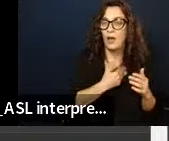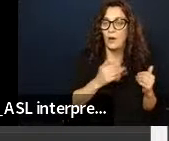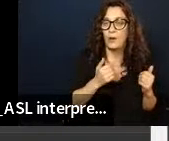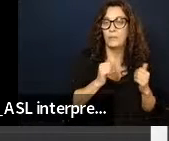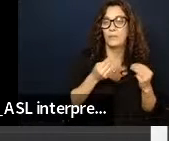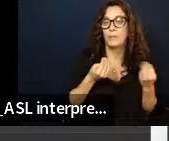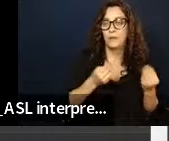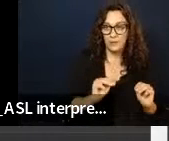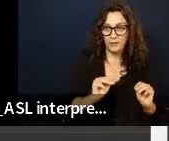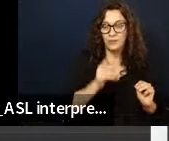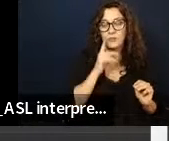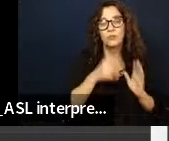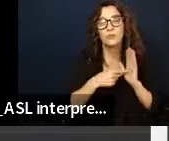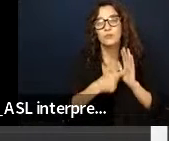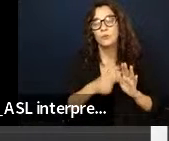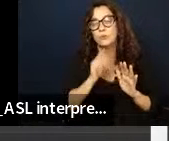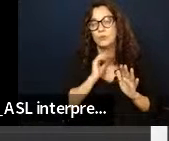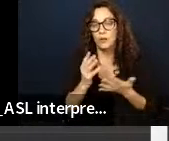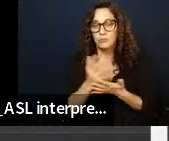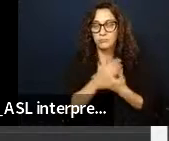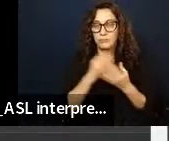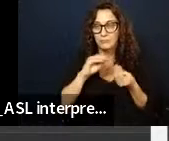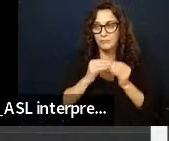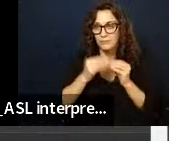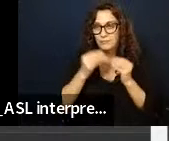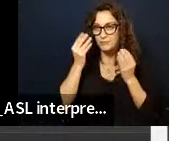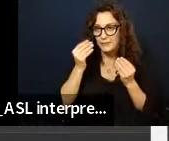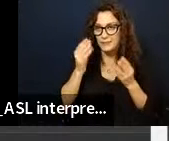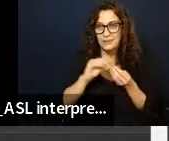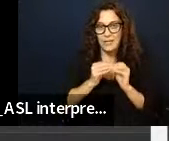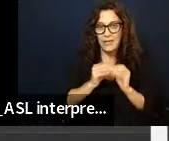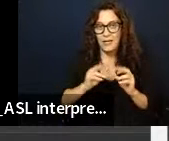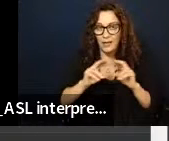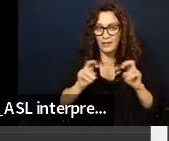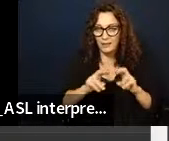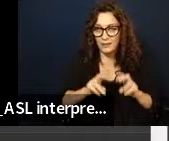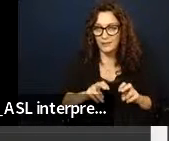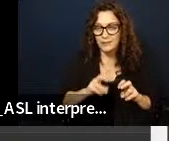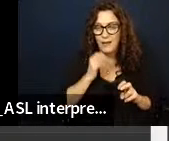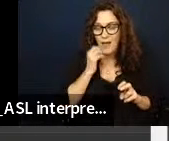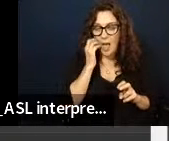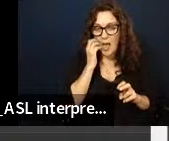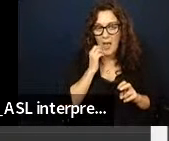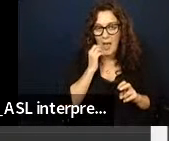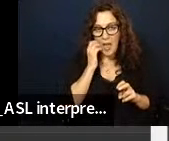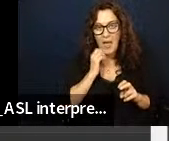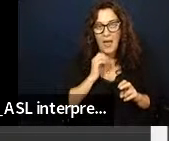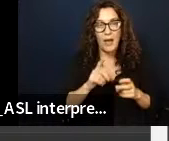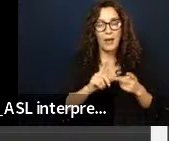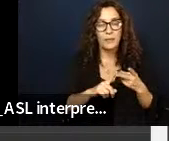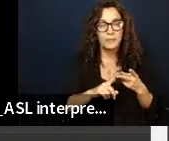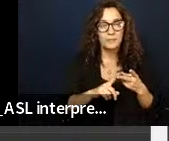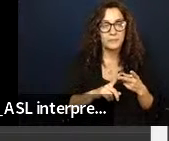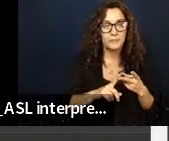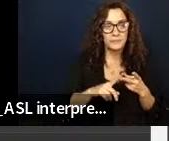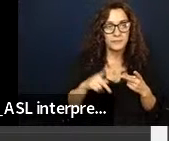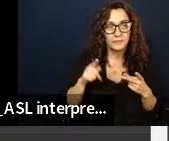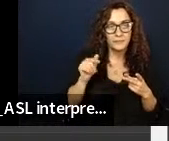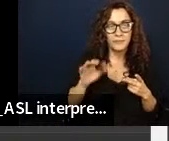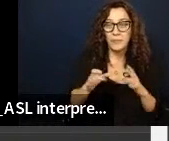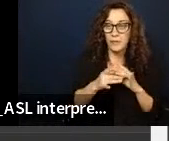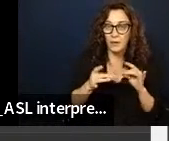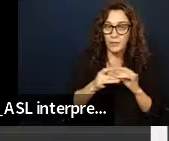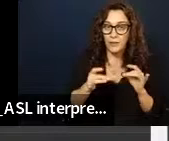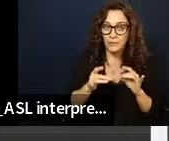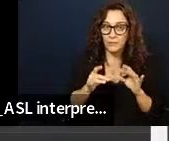data analytics it's a much smaller scope of the data analytics that I provided today, discusses the public